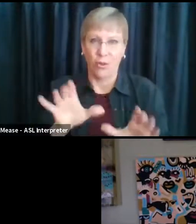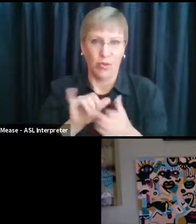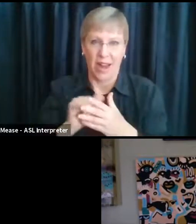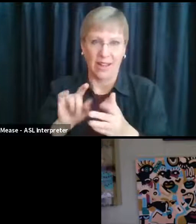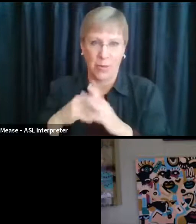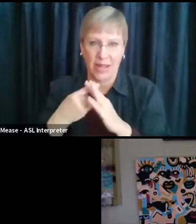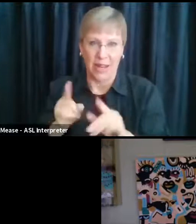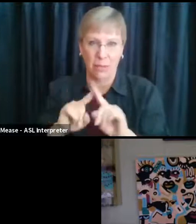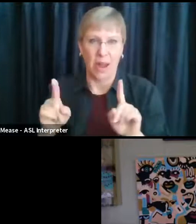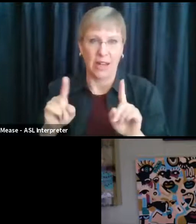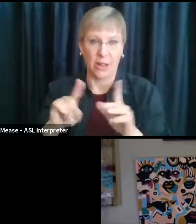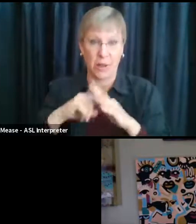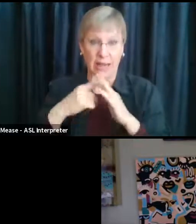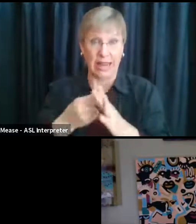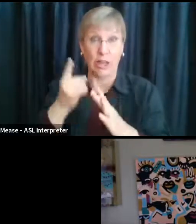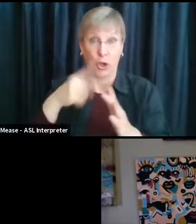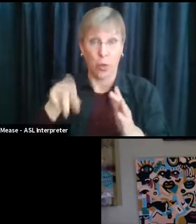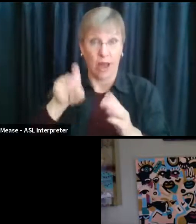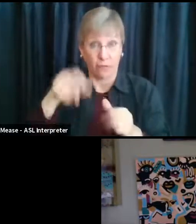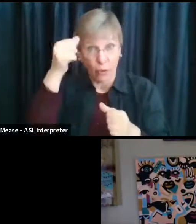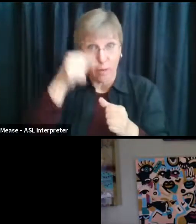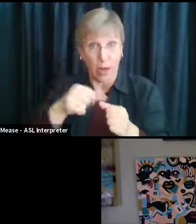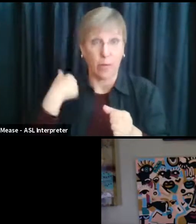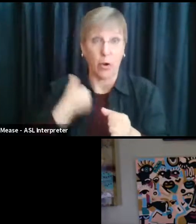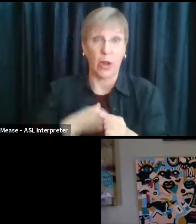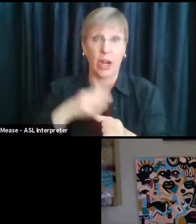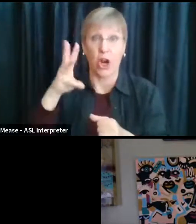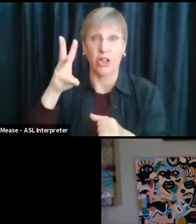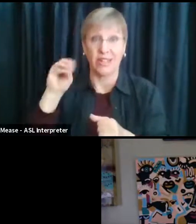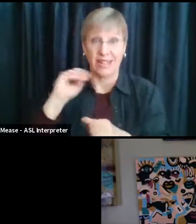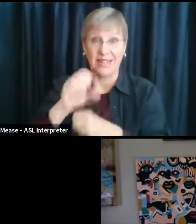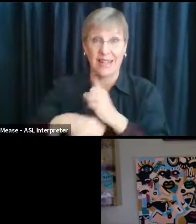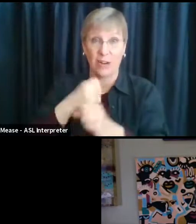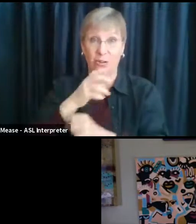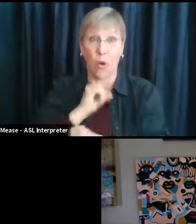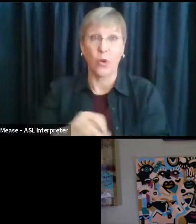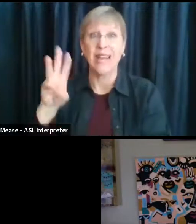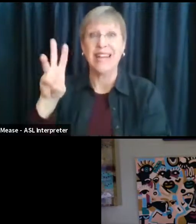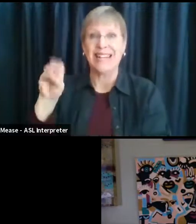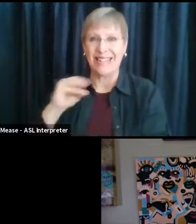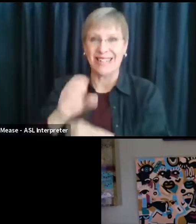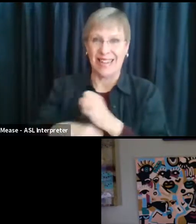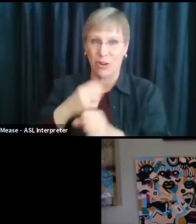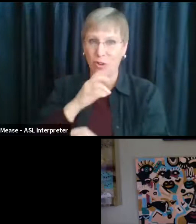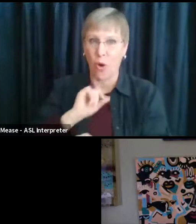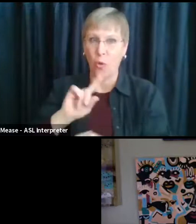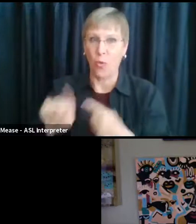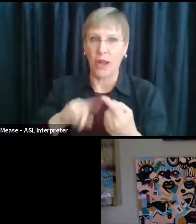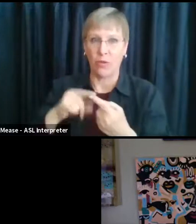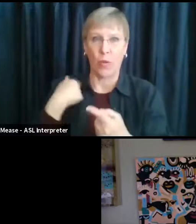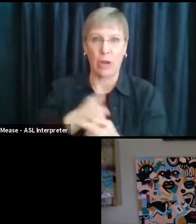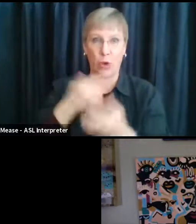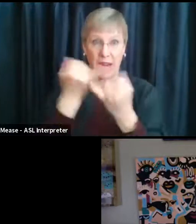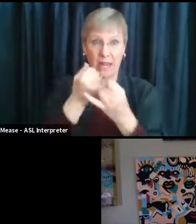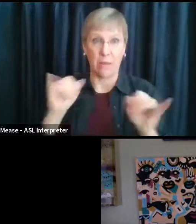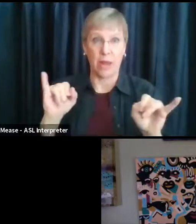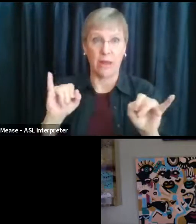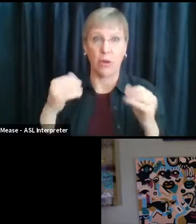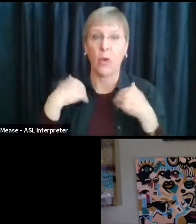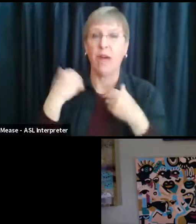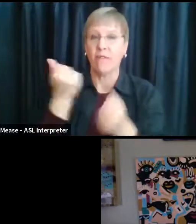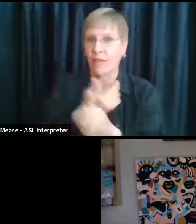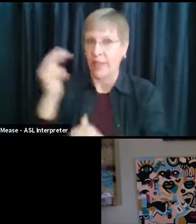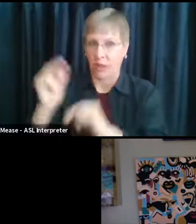But at the beginning, you have to remember we are 60 years old, and 60 years old when we were independent, we had everything to